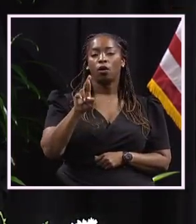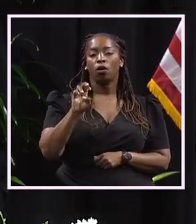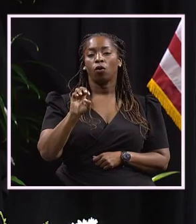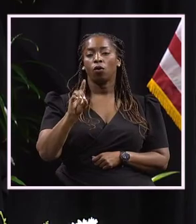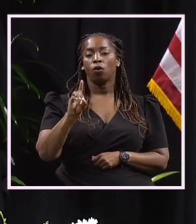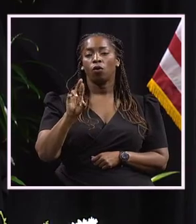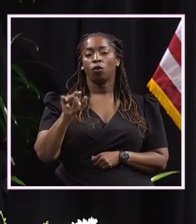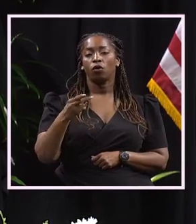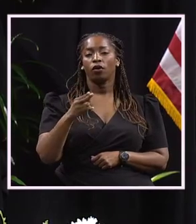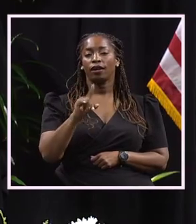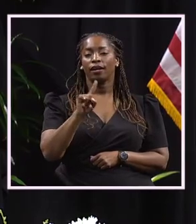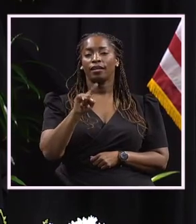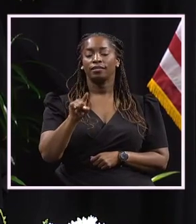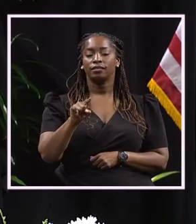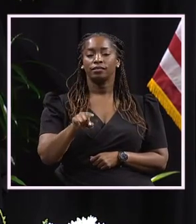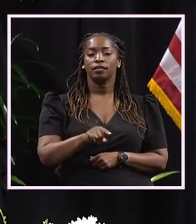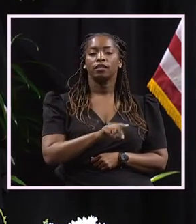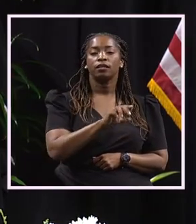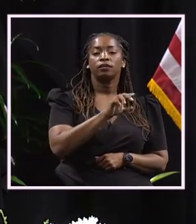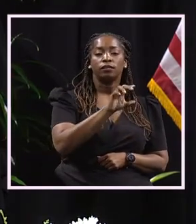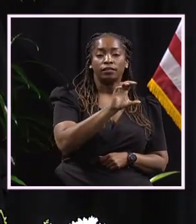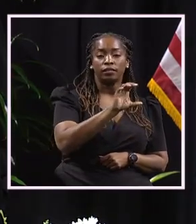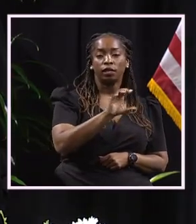Clinton Chukamu Wandu.